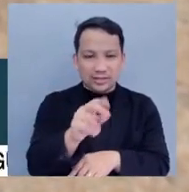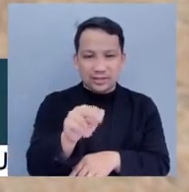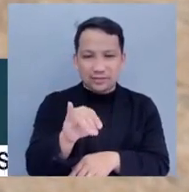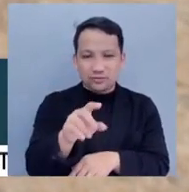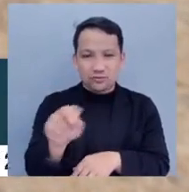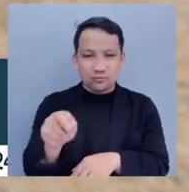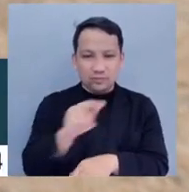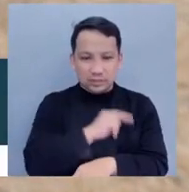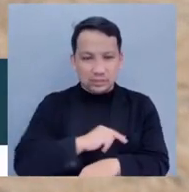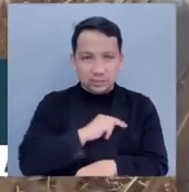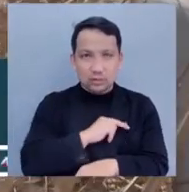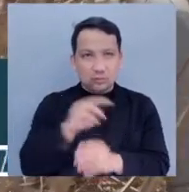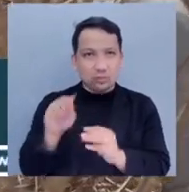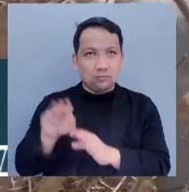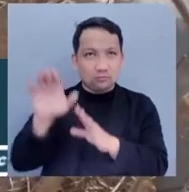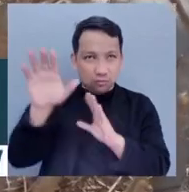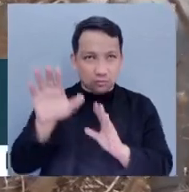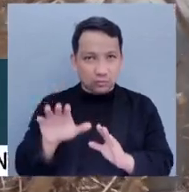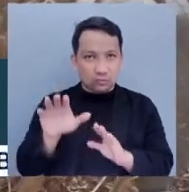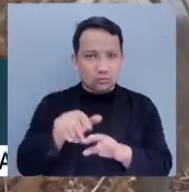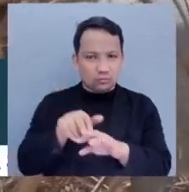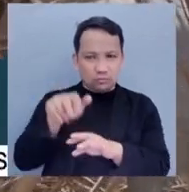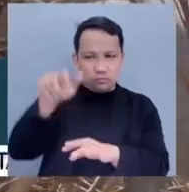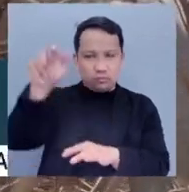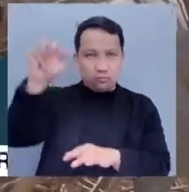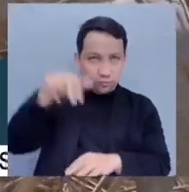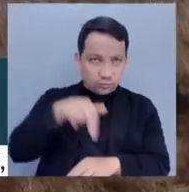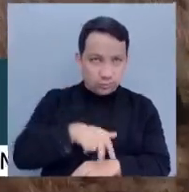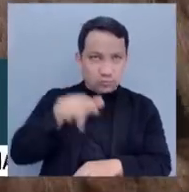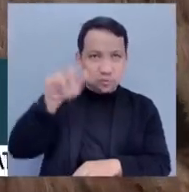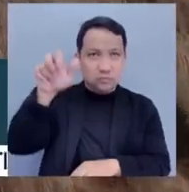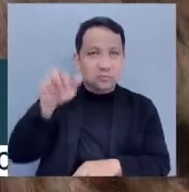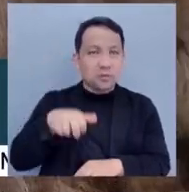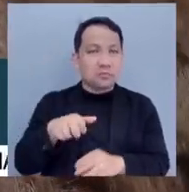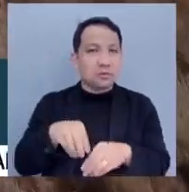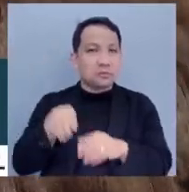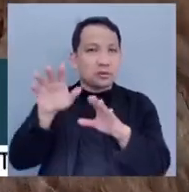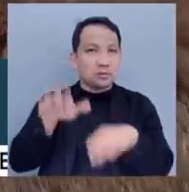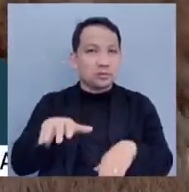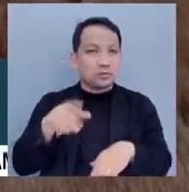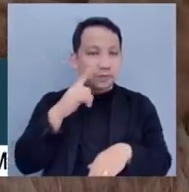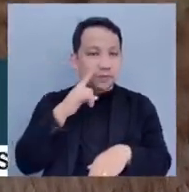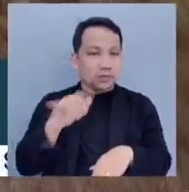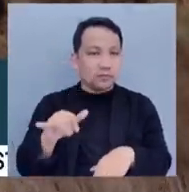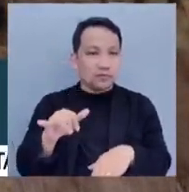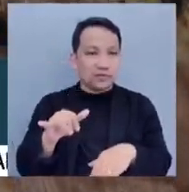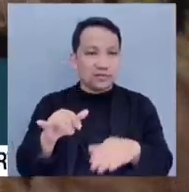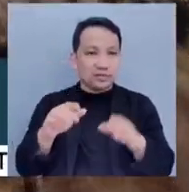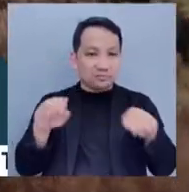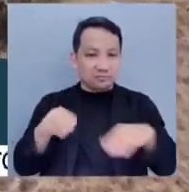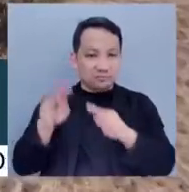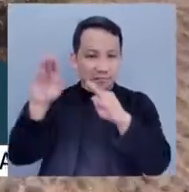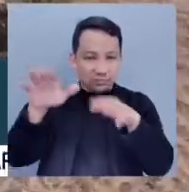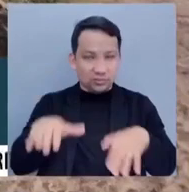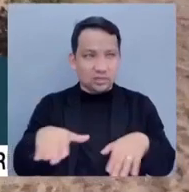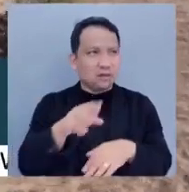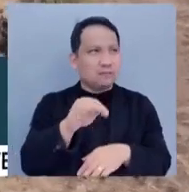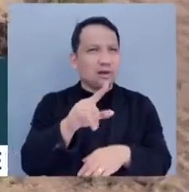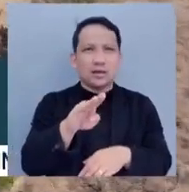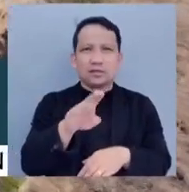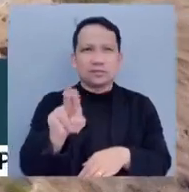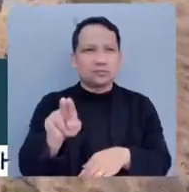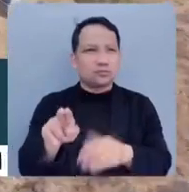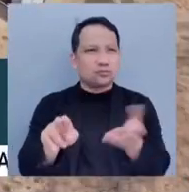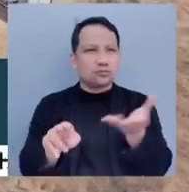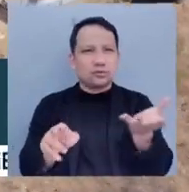natural mountaineers, so they'll climb up and down these crazy California canyons that we get in Malibu or Palos Verdes